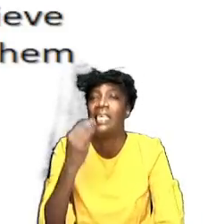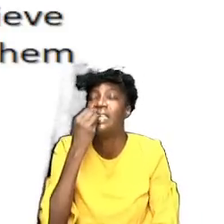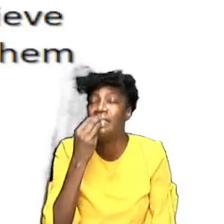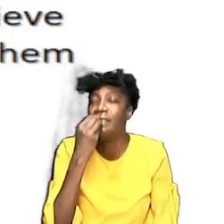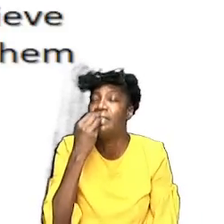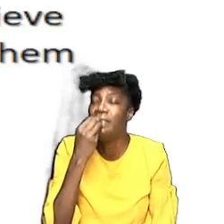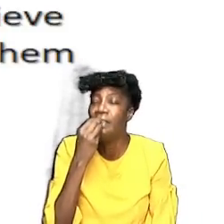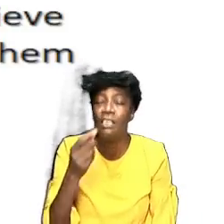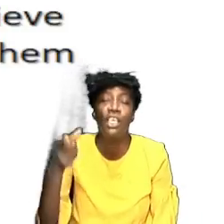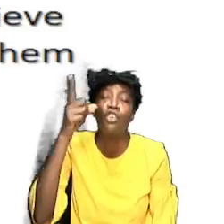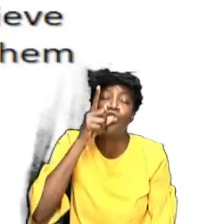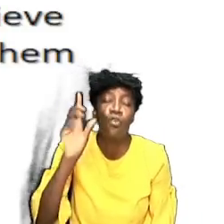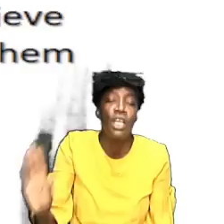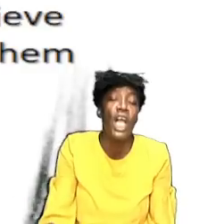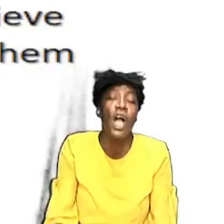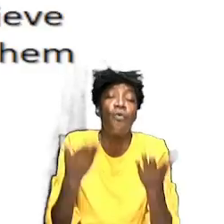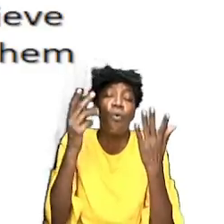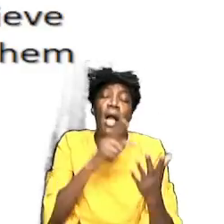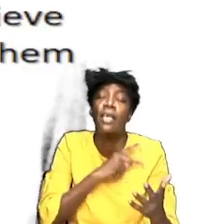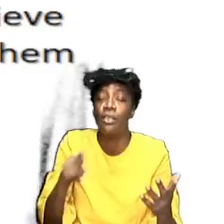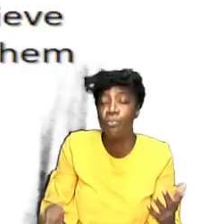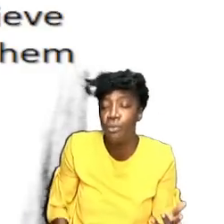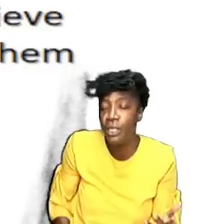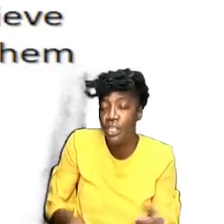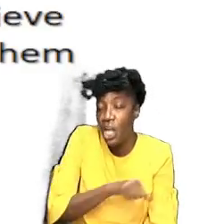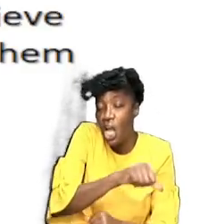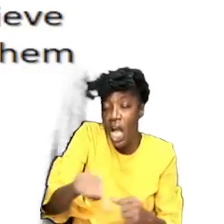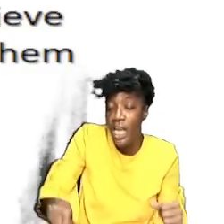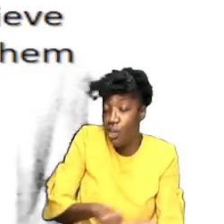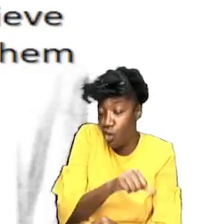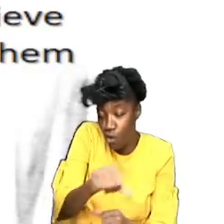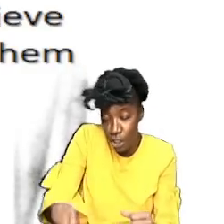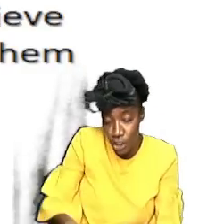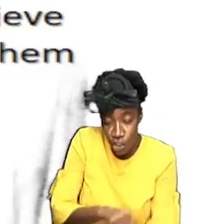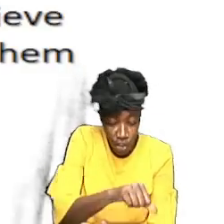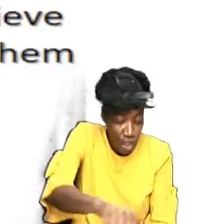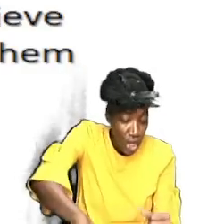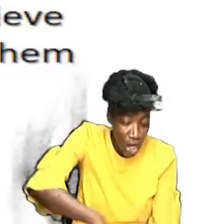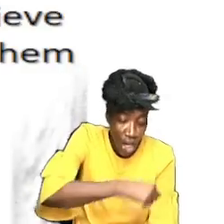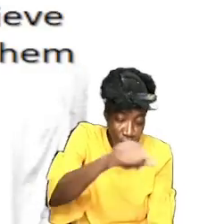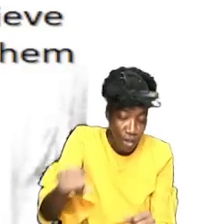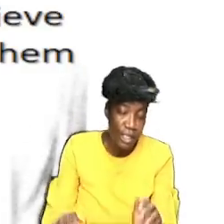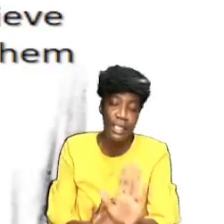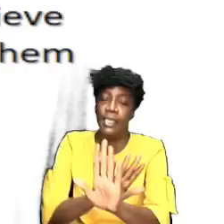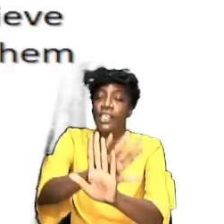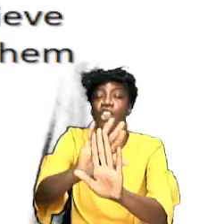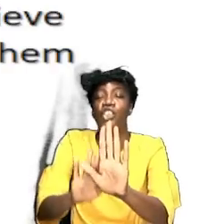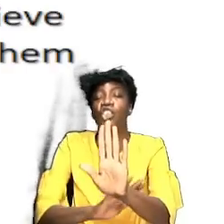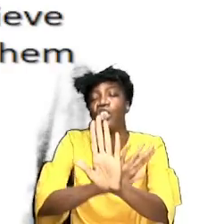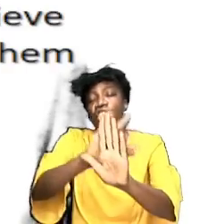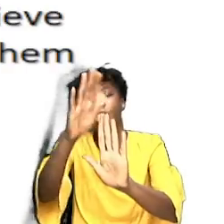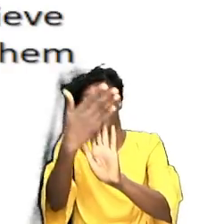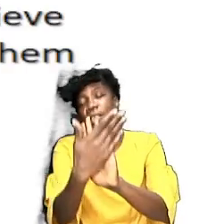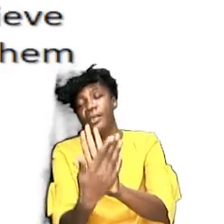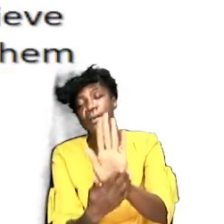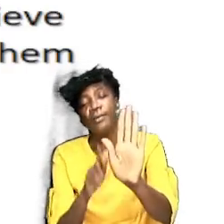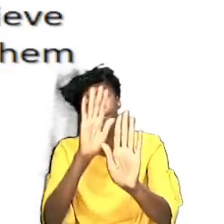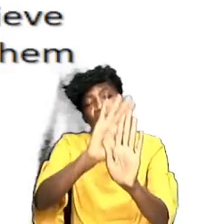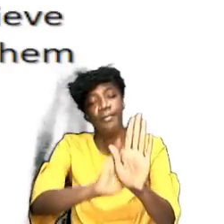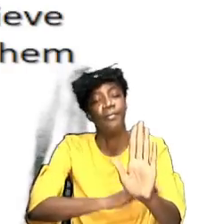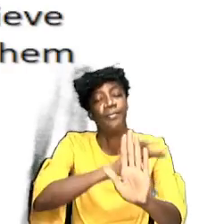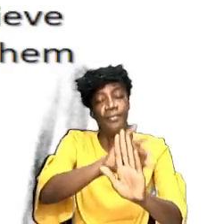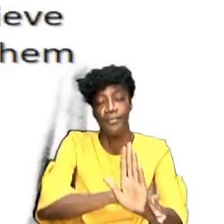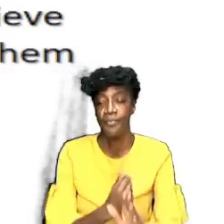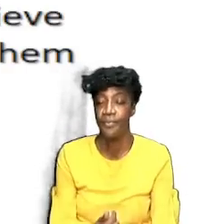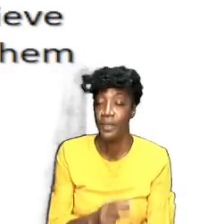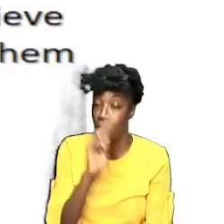drink, arise ye princes, and anoint the shield. And there's a reason why it says anoint the shield. Now, what they usually do is dip